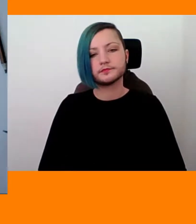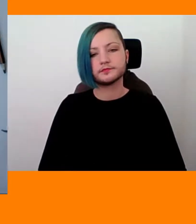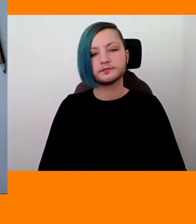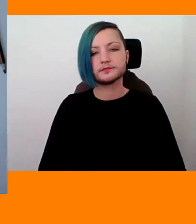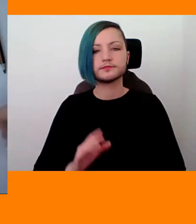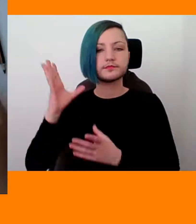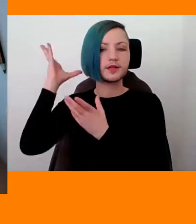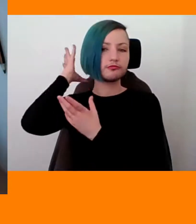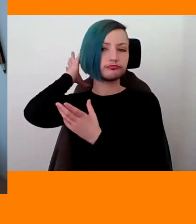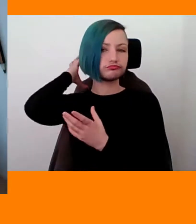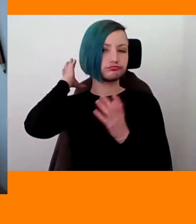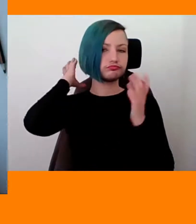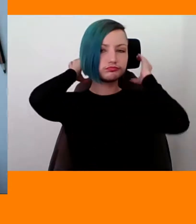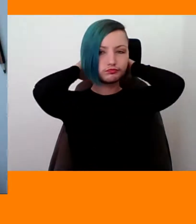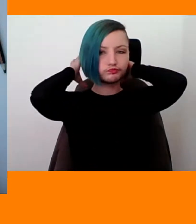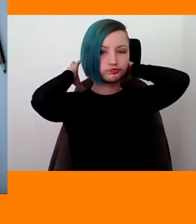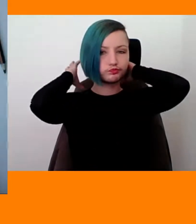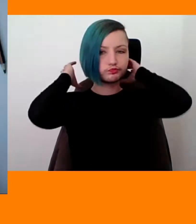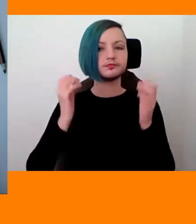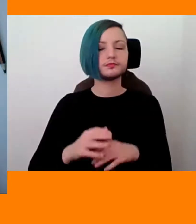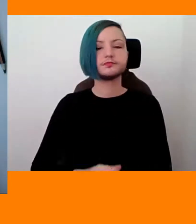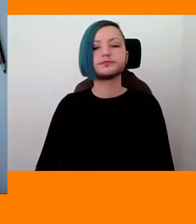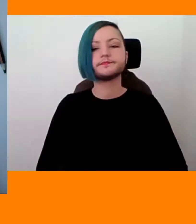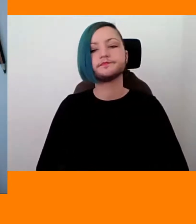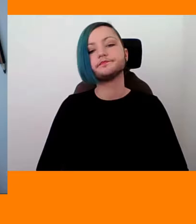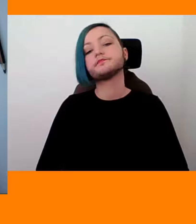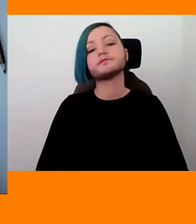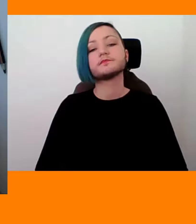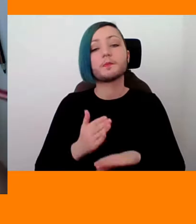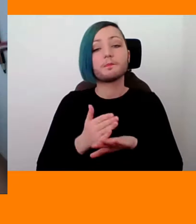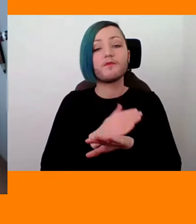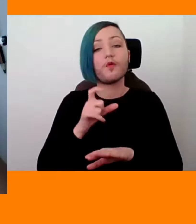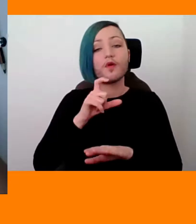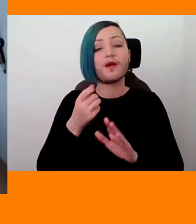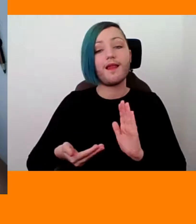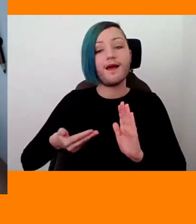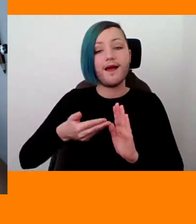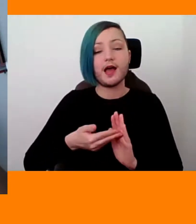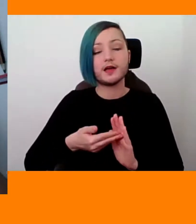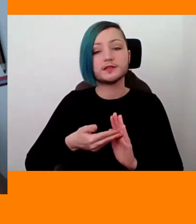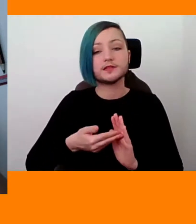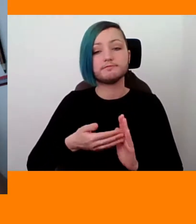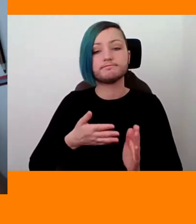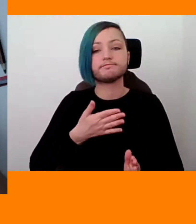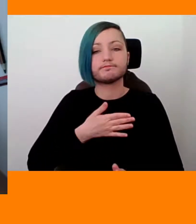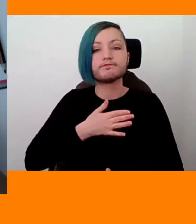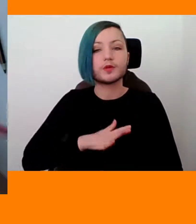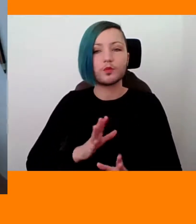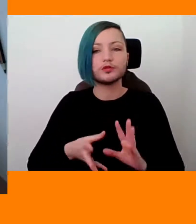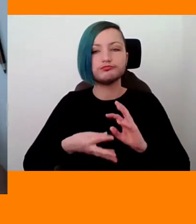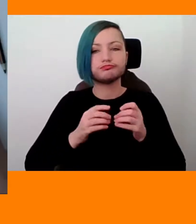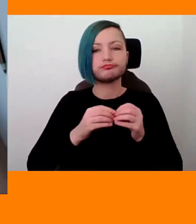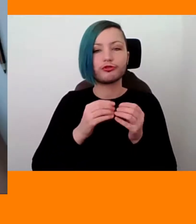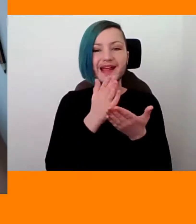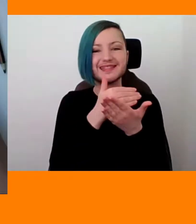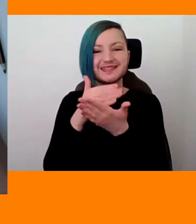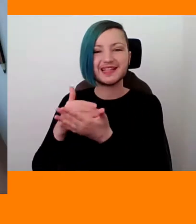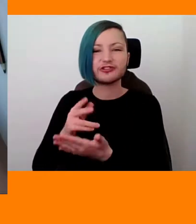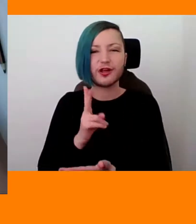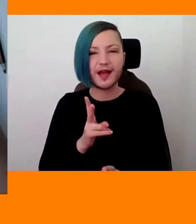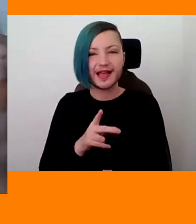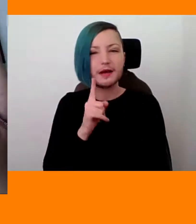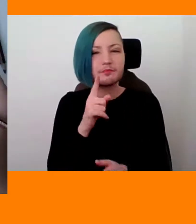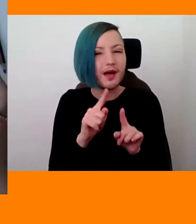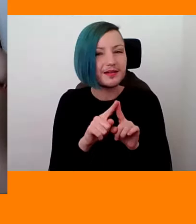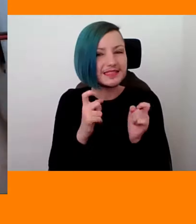Like so. And then before you start adding colour here, you want to section it off again, but it's going to be slightly